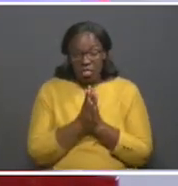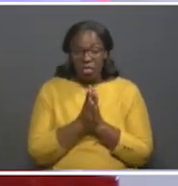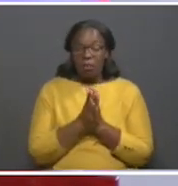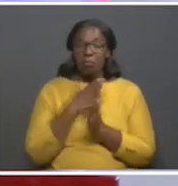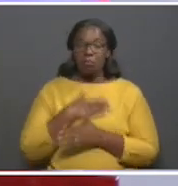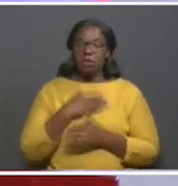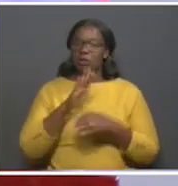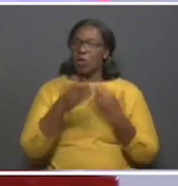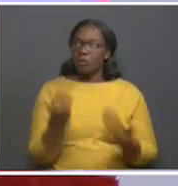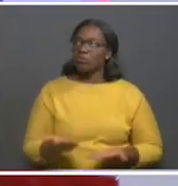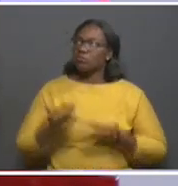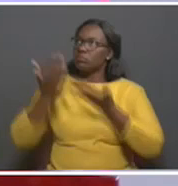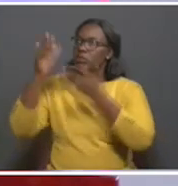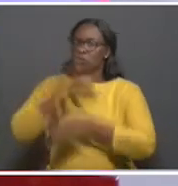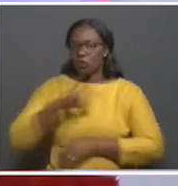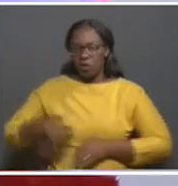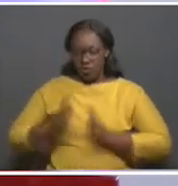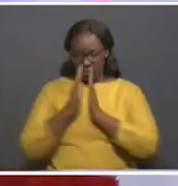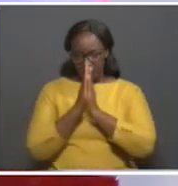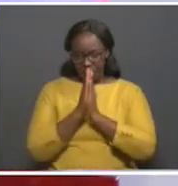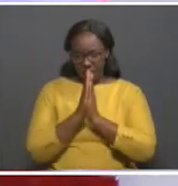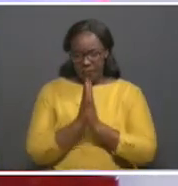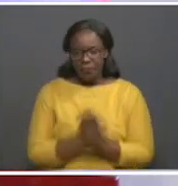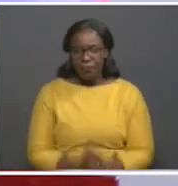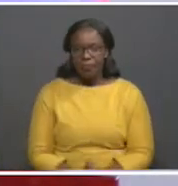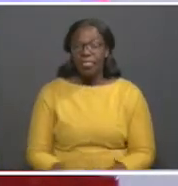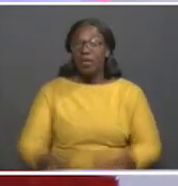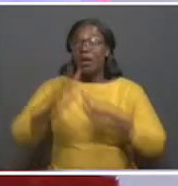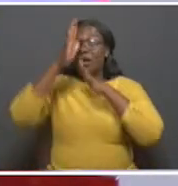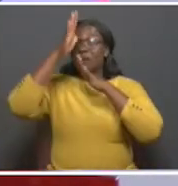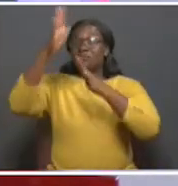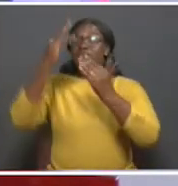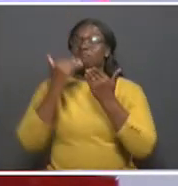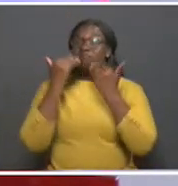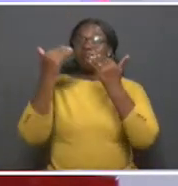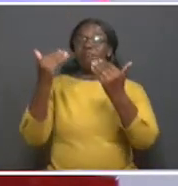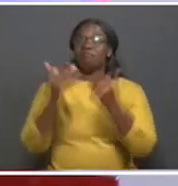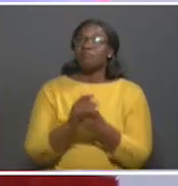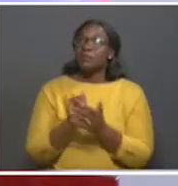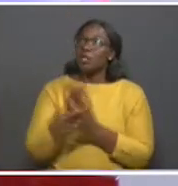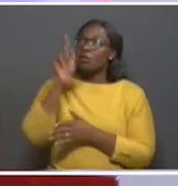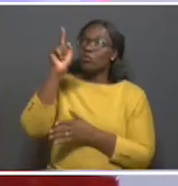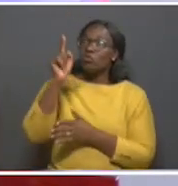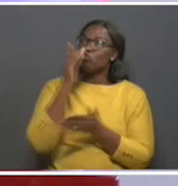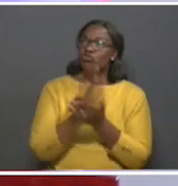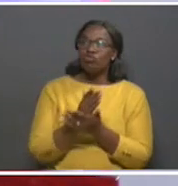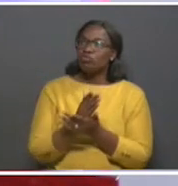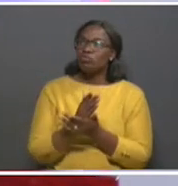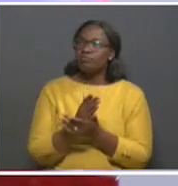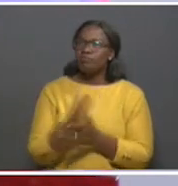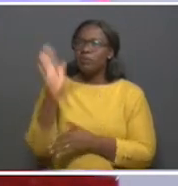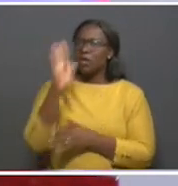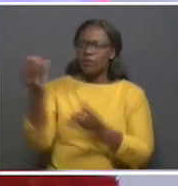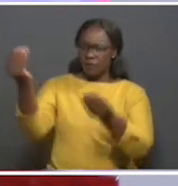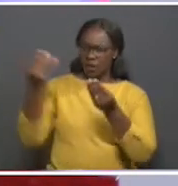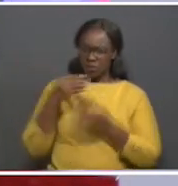take them to the Lord in prayer. Our Father, we thank you that you have not given to us